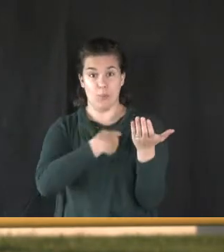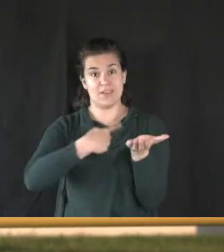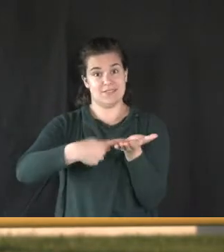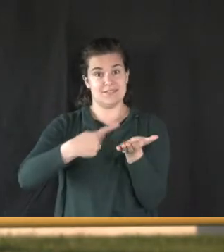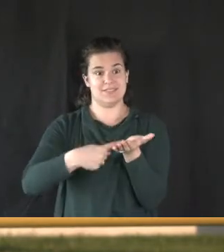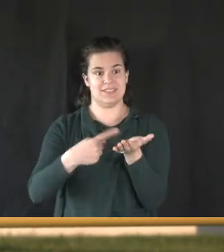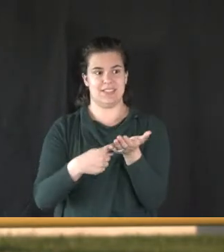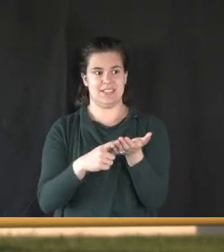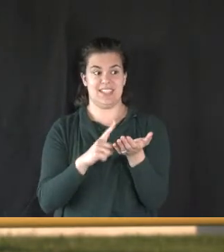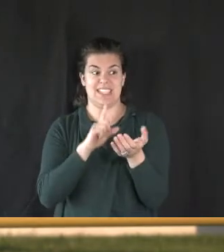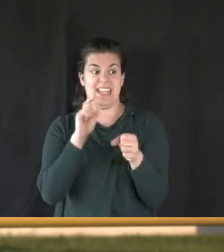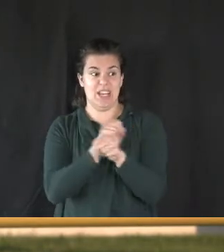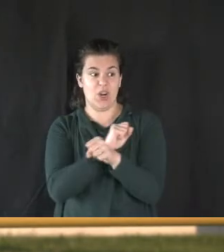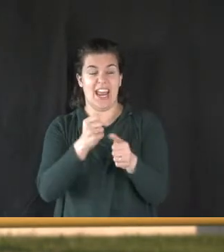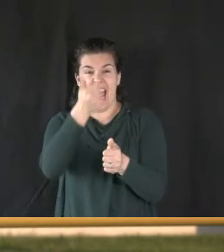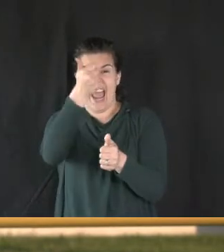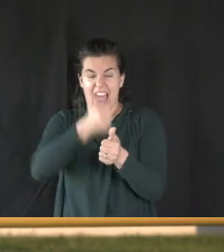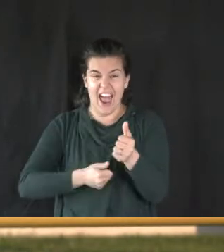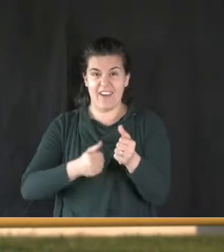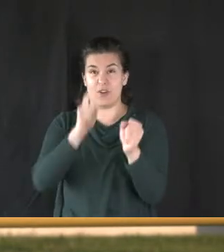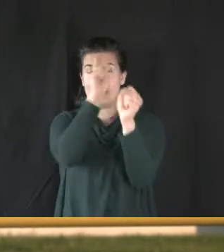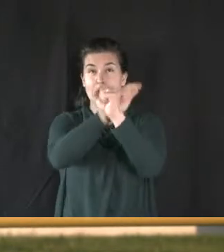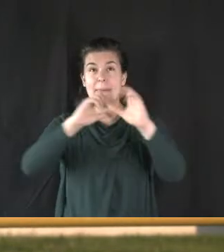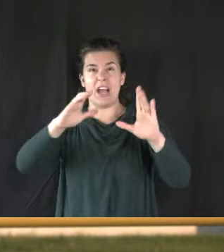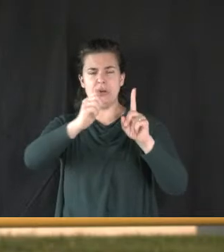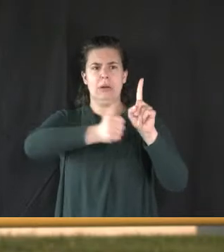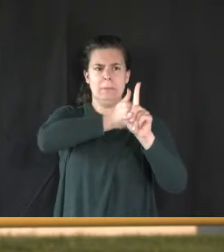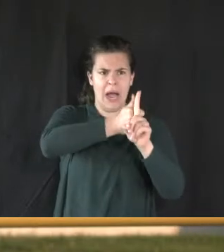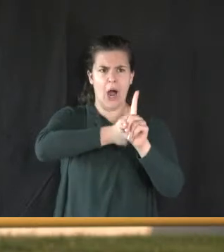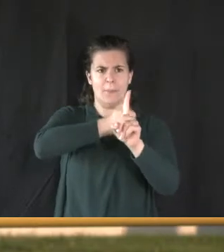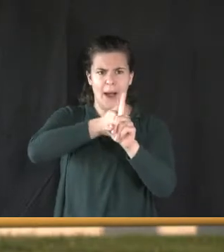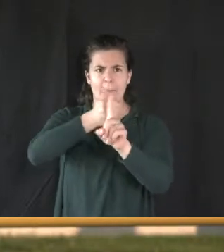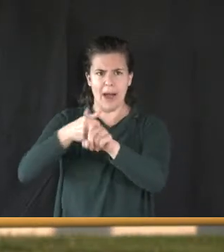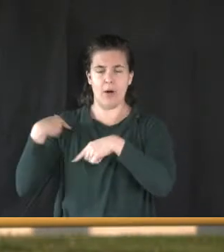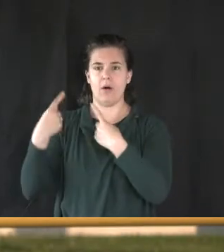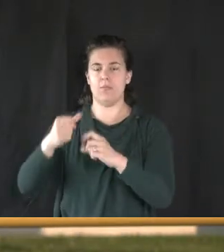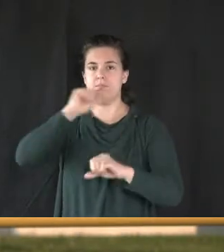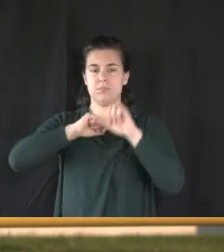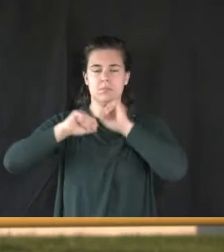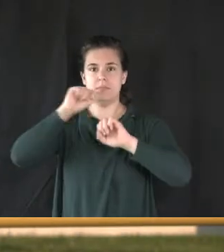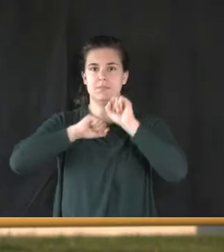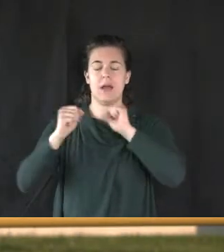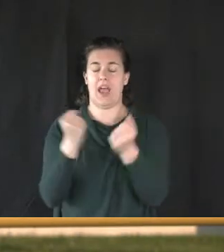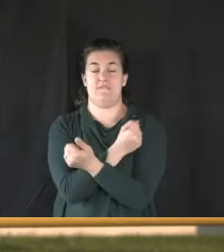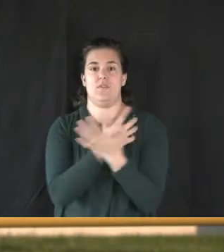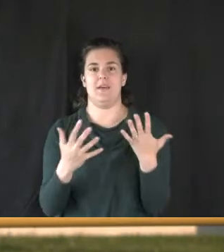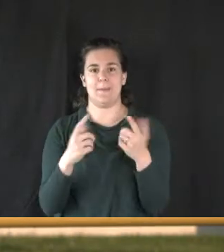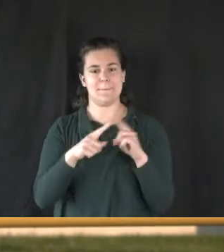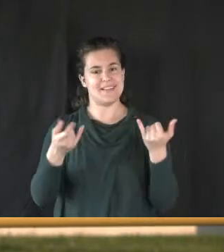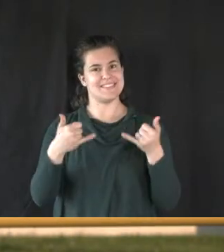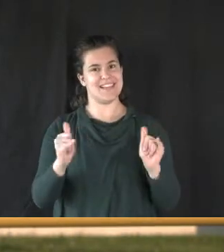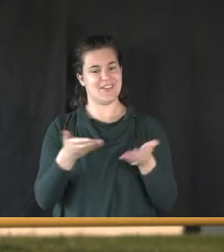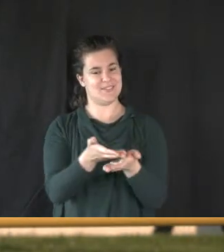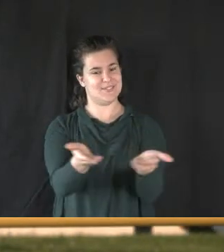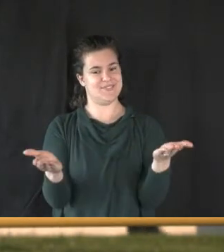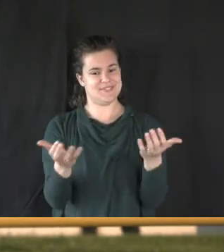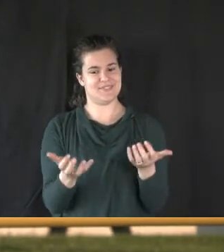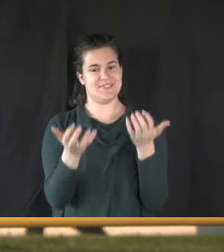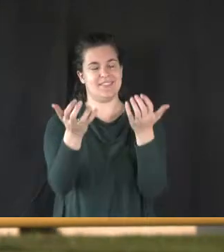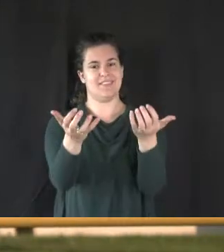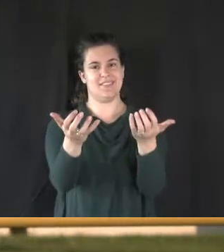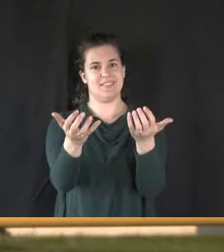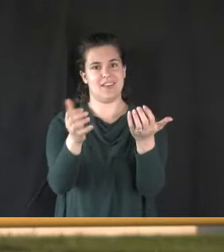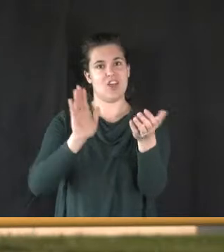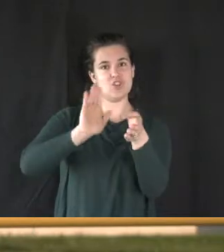about every condition you can possibly imagine over the last few years. Yet here you are. You're masters of your